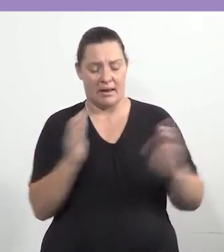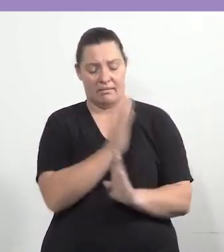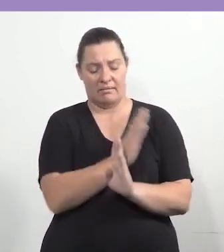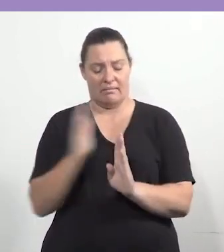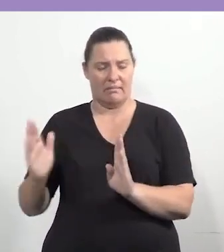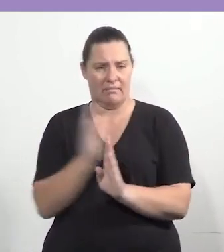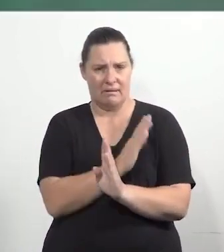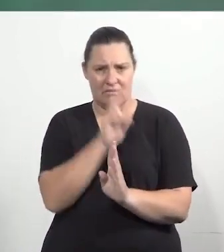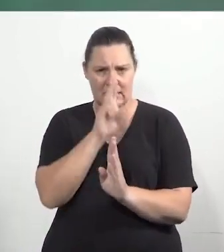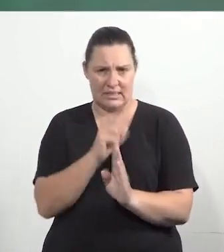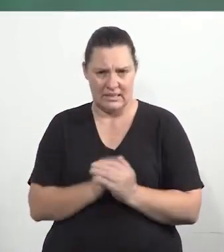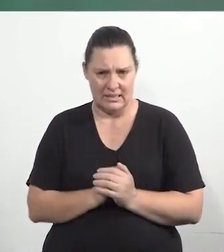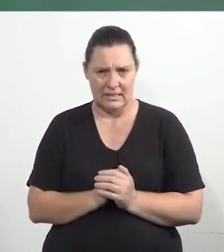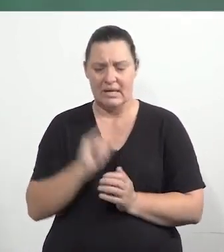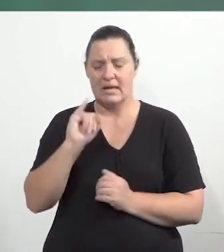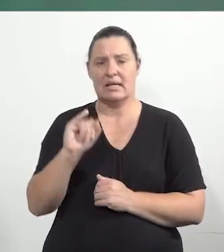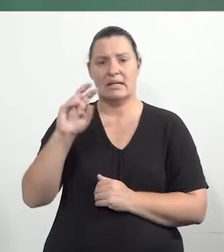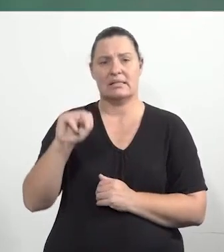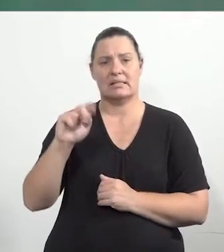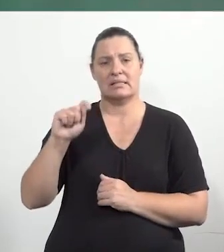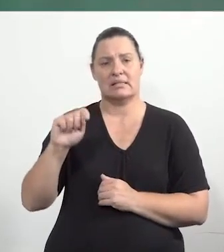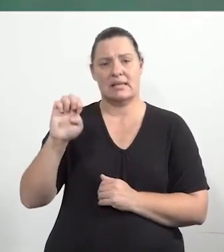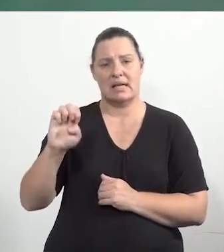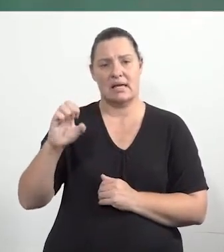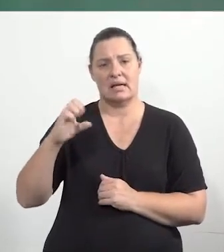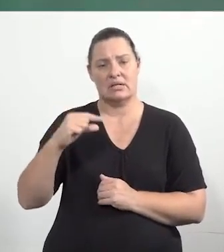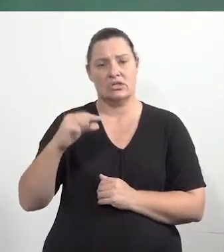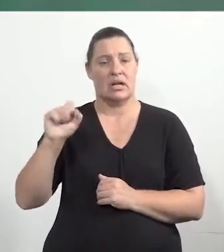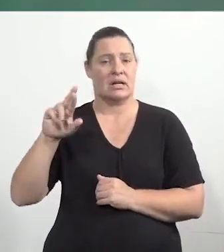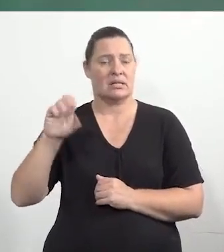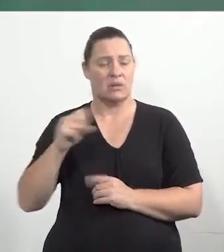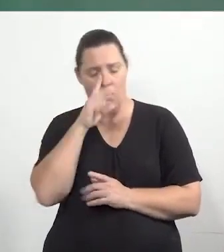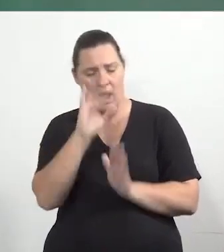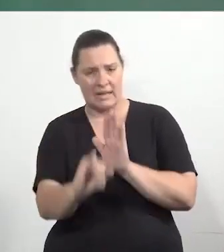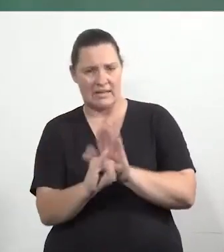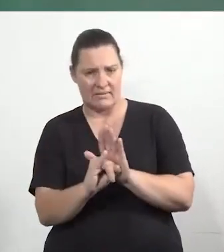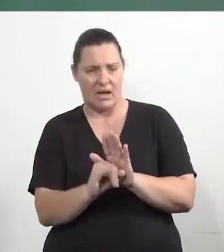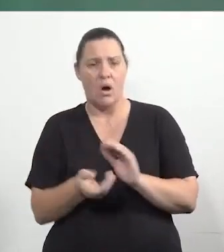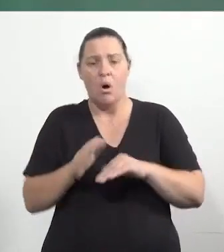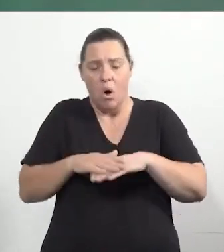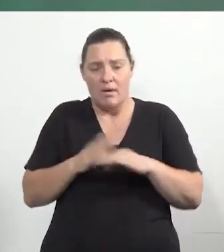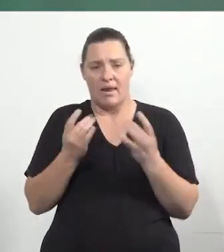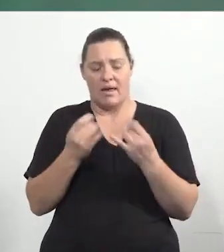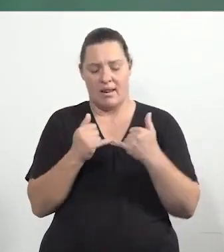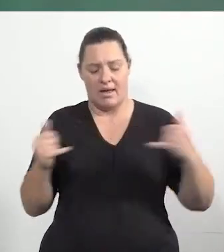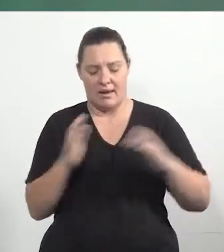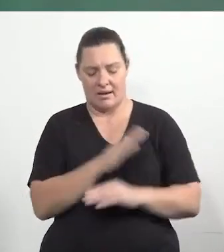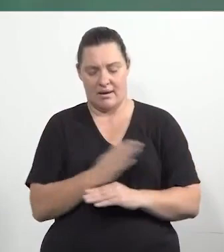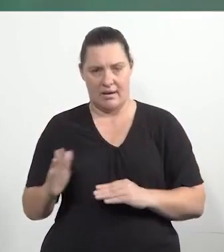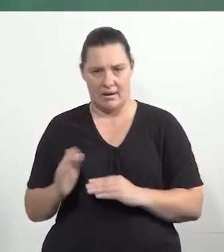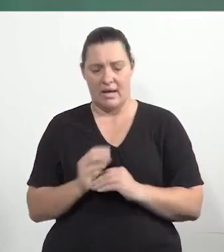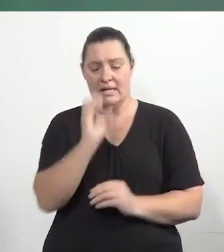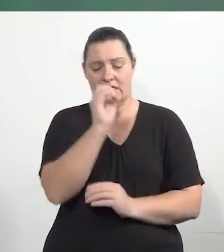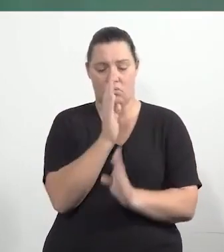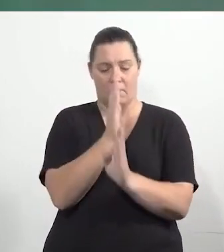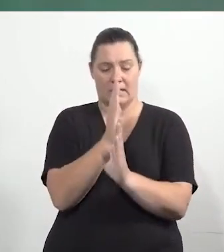those integers. Remember, today's lesson is based on integers, so we want to identify those integers on a number line. We have